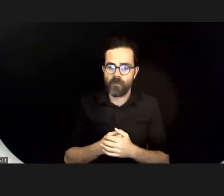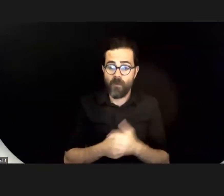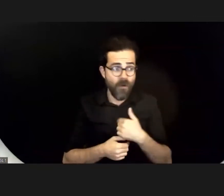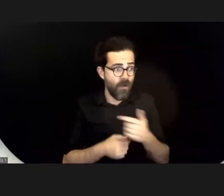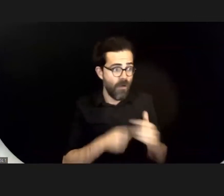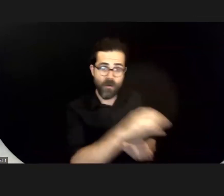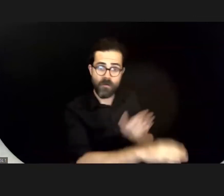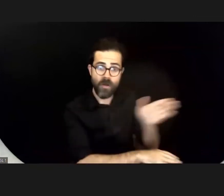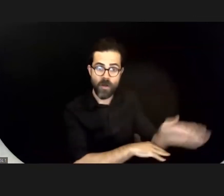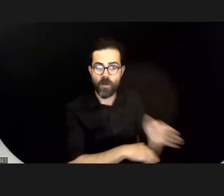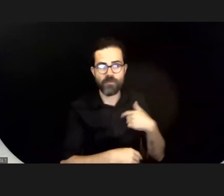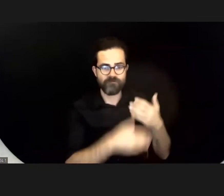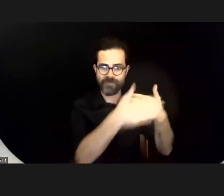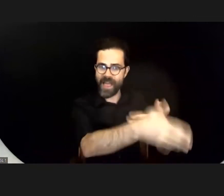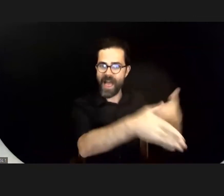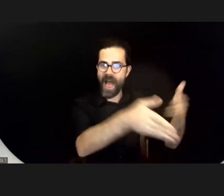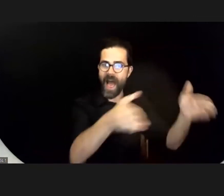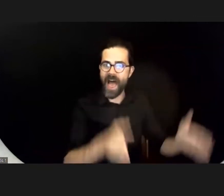beautiful.